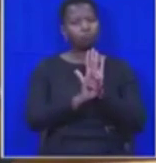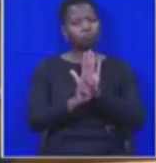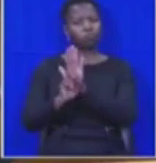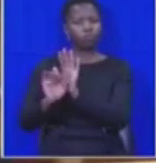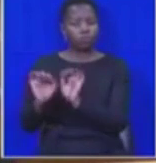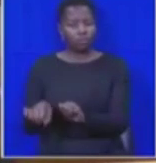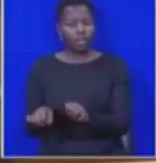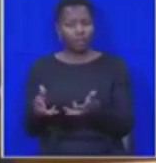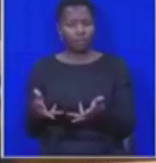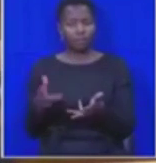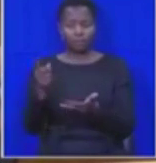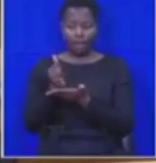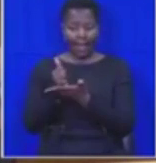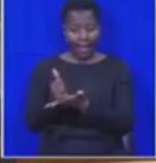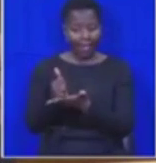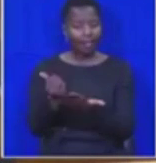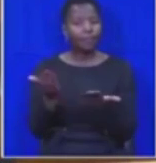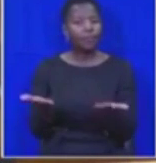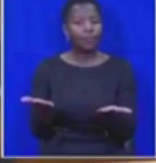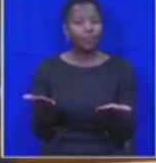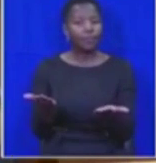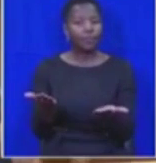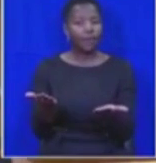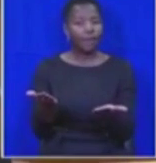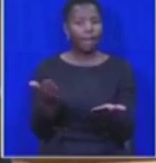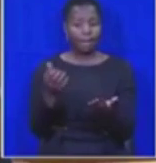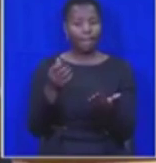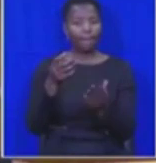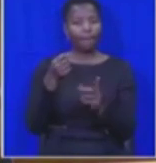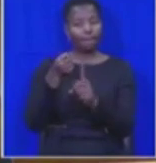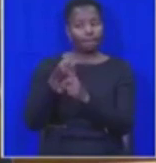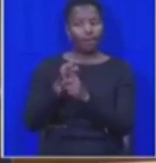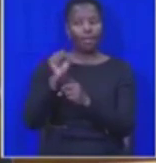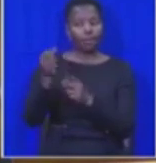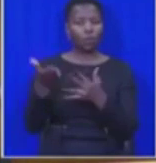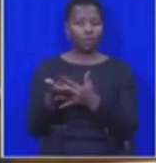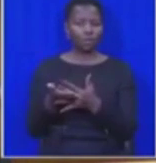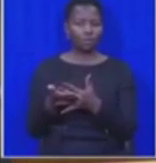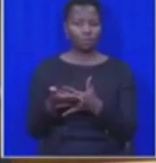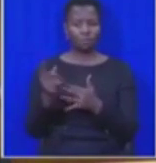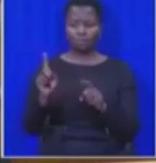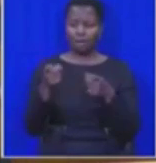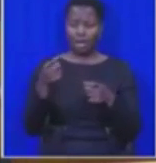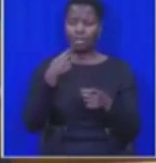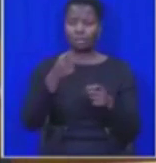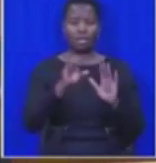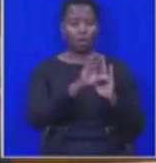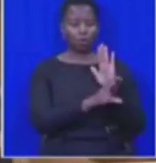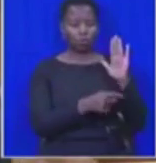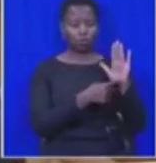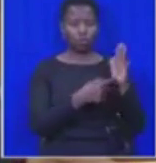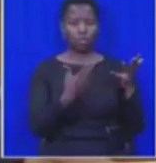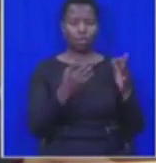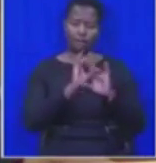litigation to help you fight your case. You can't say because the Constitution makes it